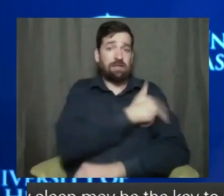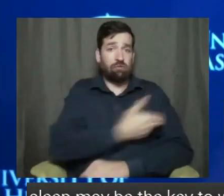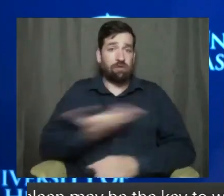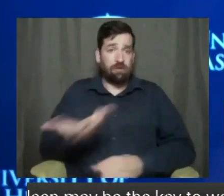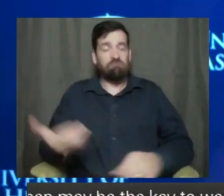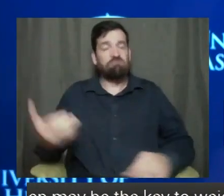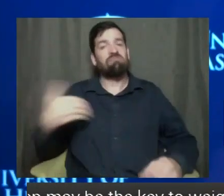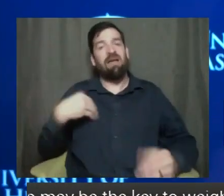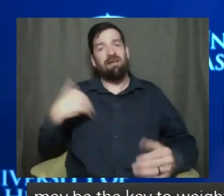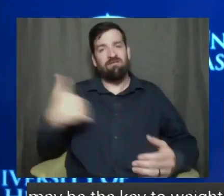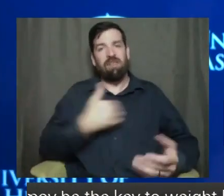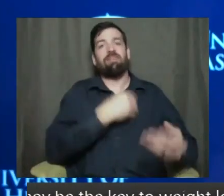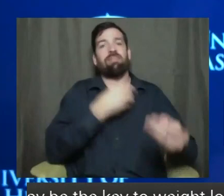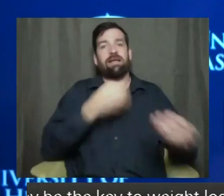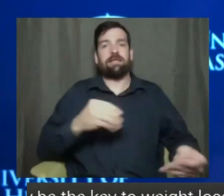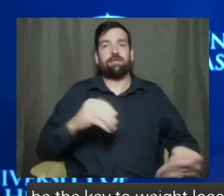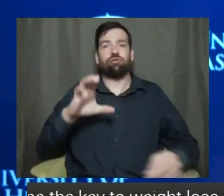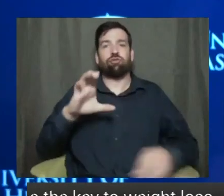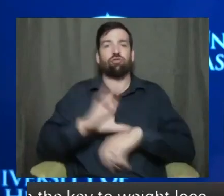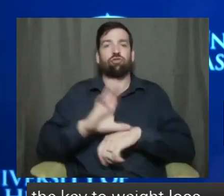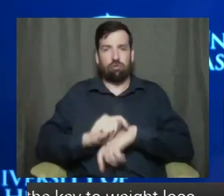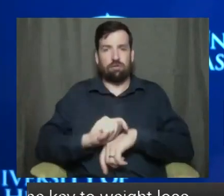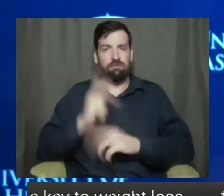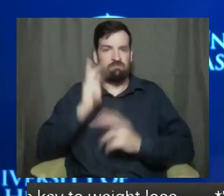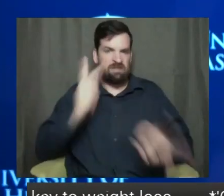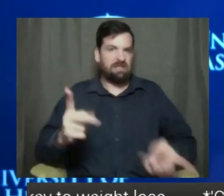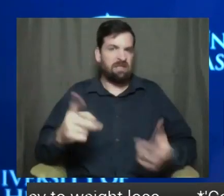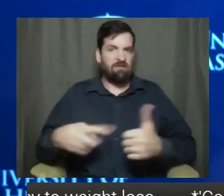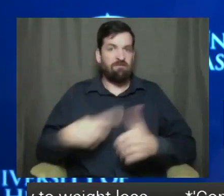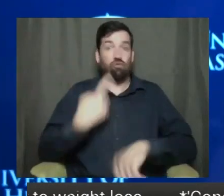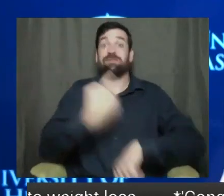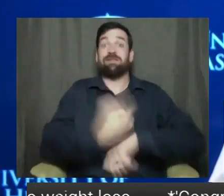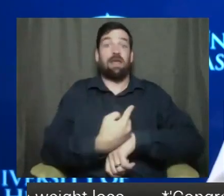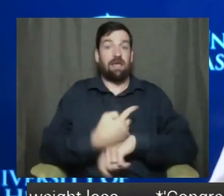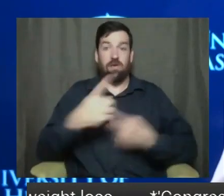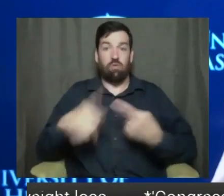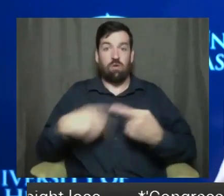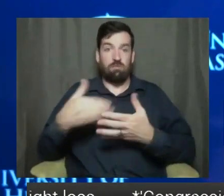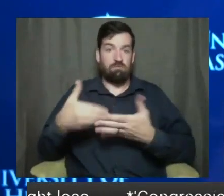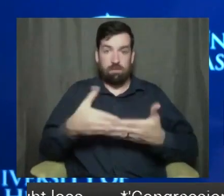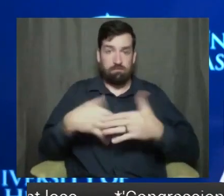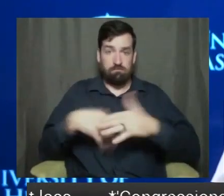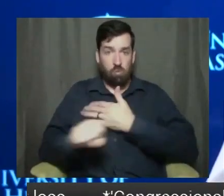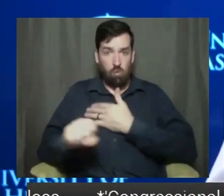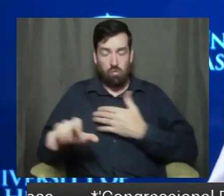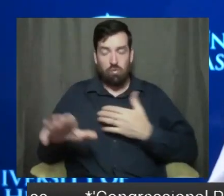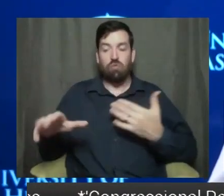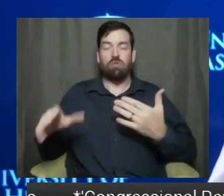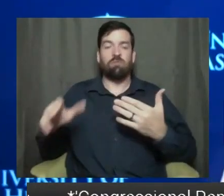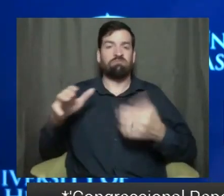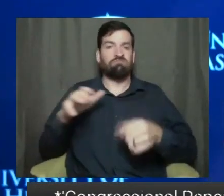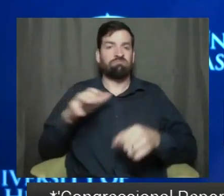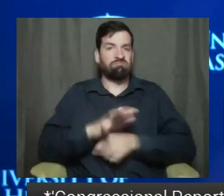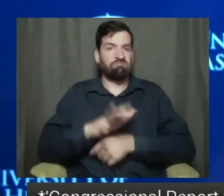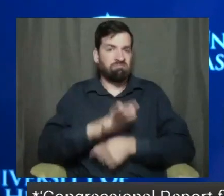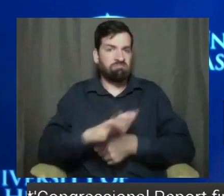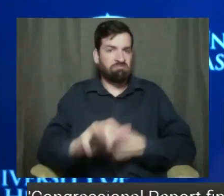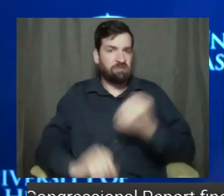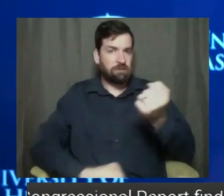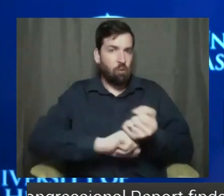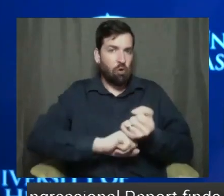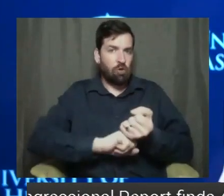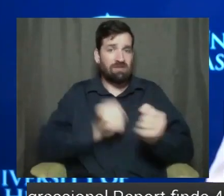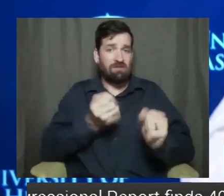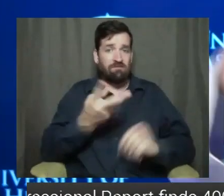that see patients within the first day of life. And so there's plenty of support in that short term, a few days you're in the hospital